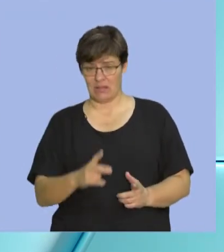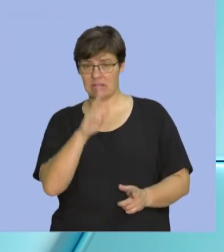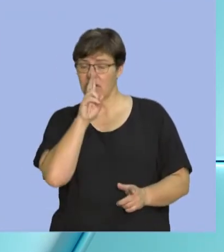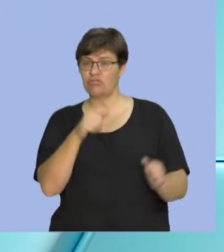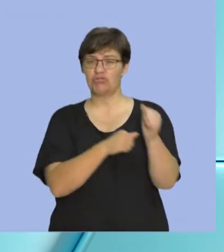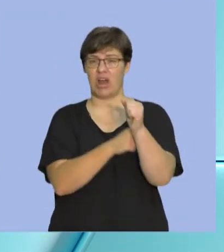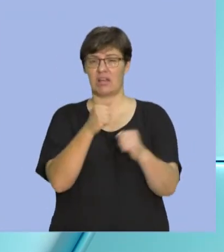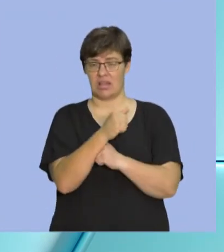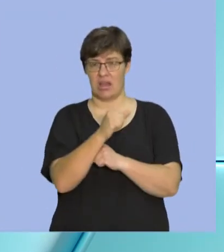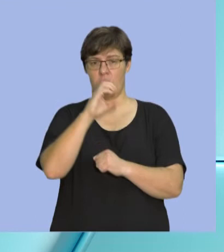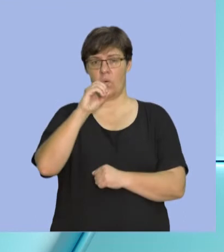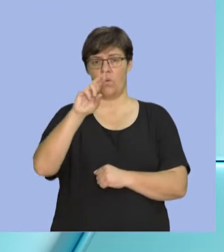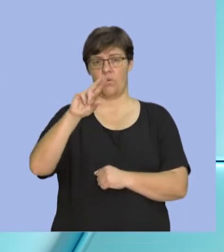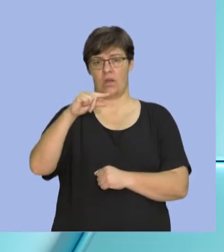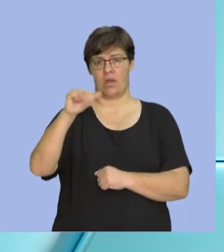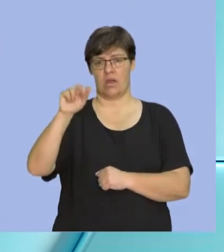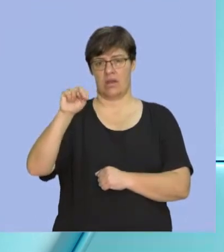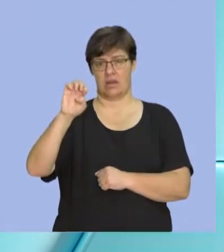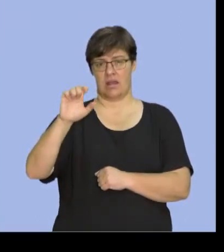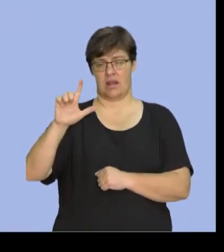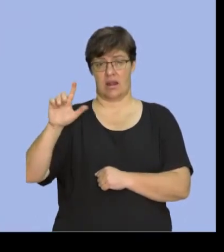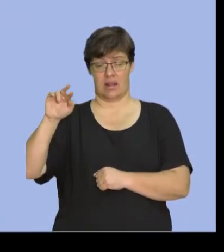organelles and their functions in this segment.